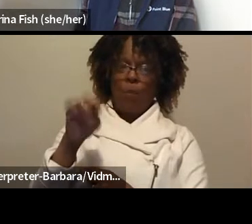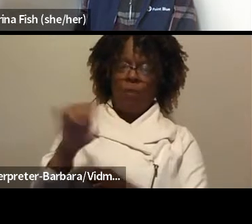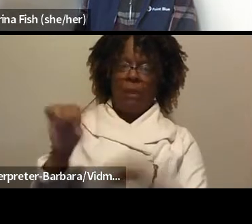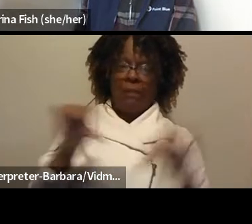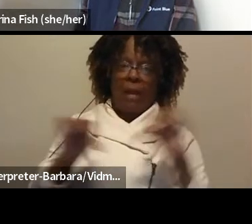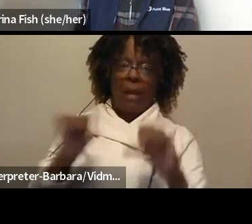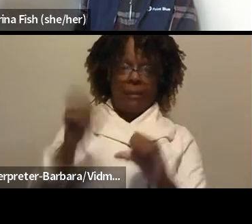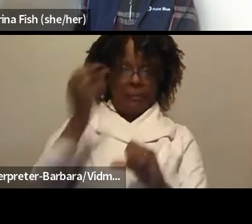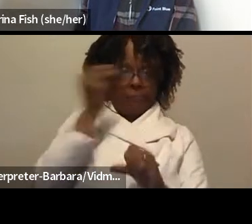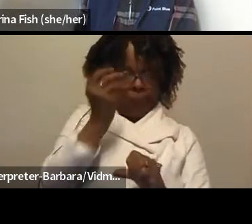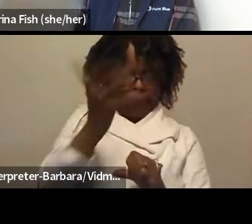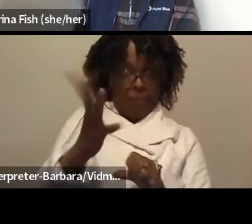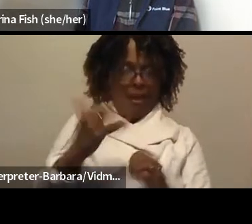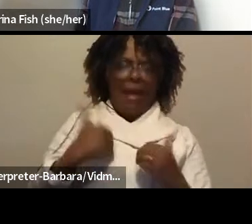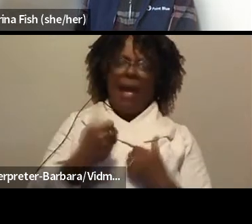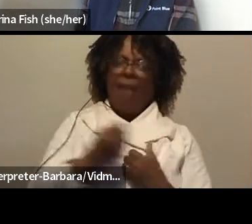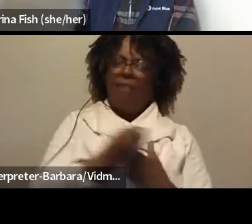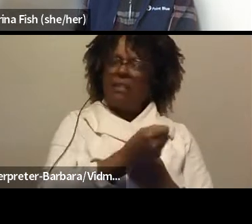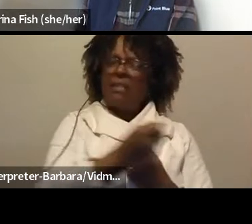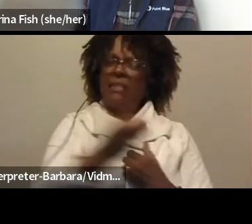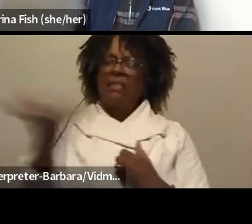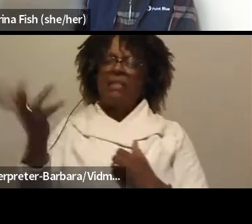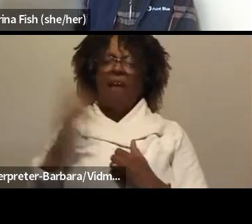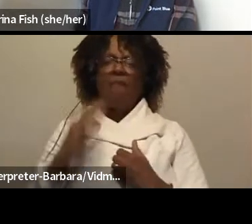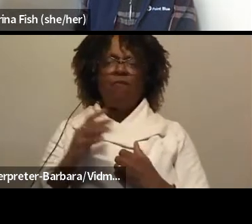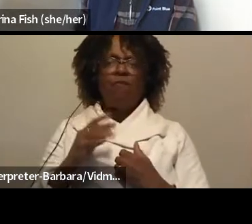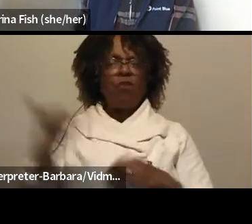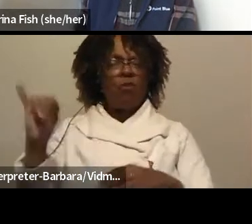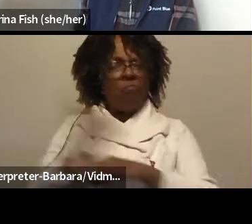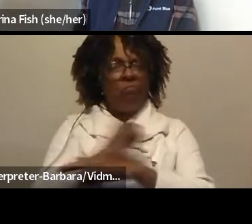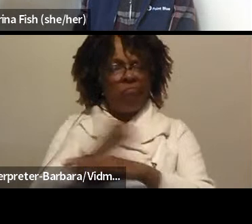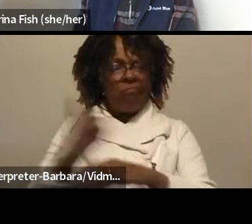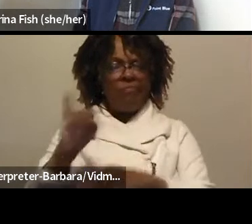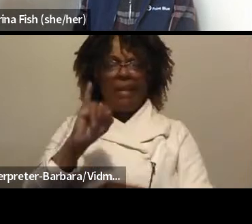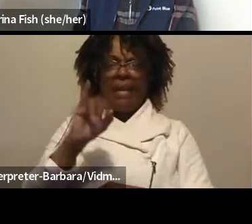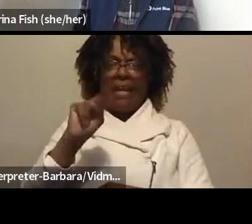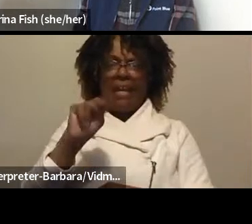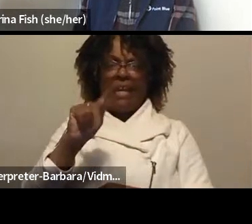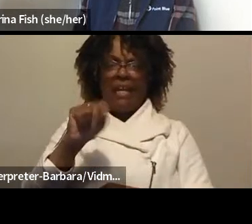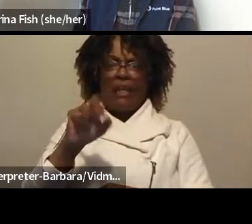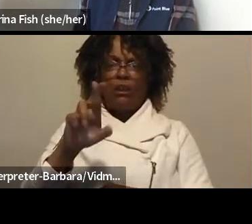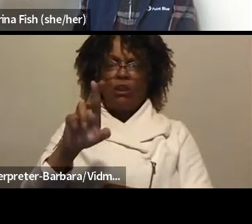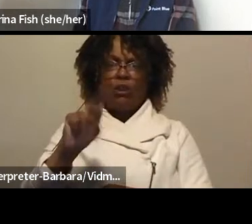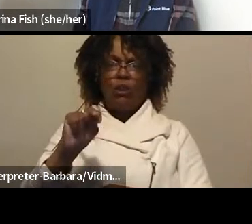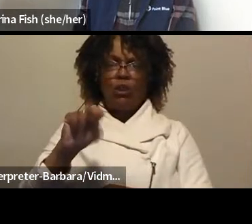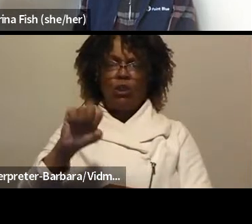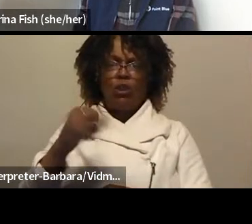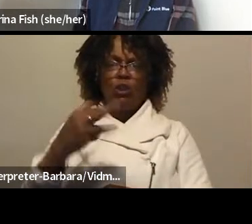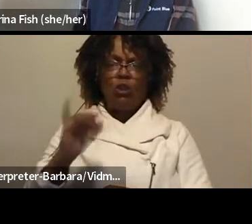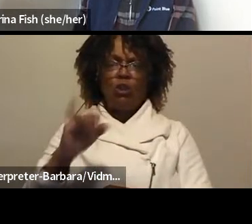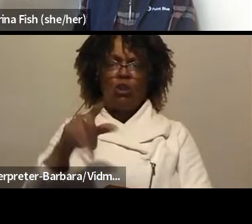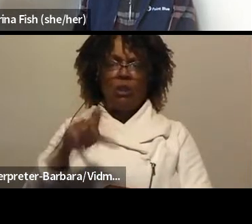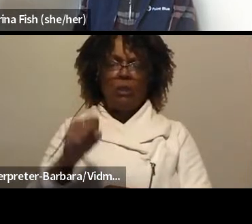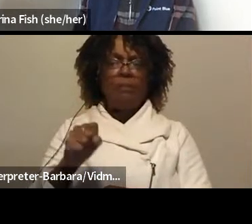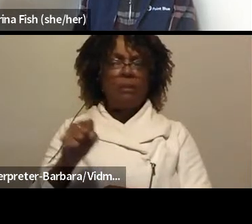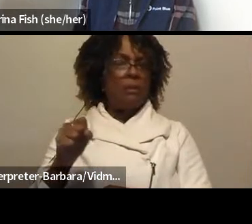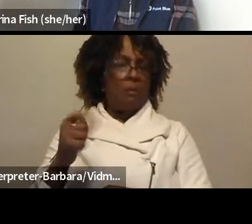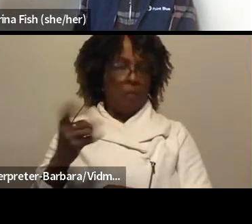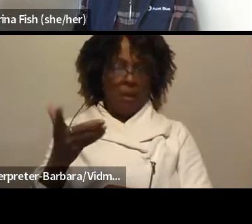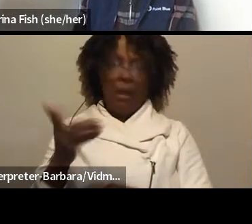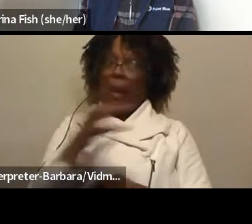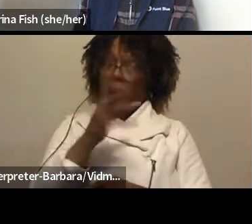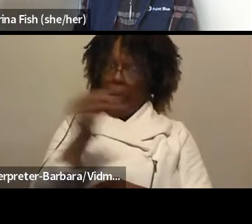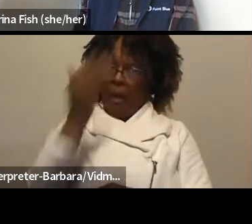internships, paid, they're all paid, whether they're internship, whether they're speaking engagements, and you have a network. You also get